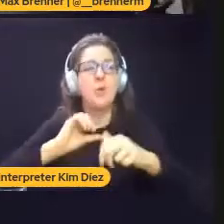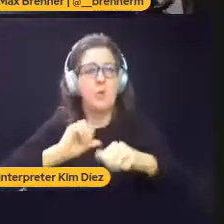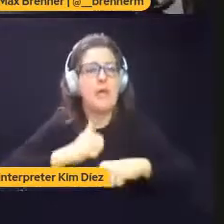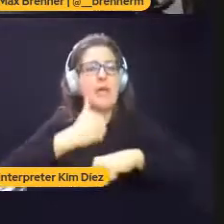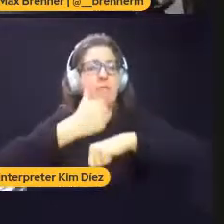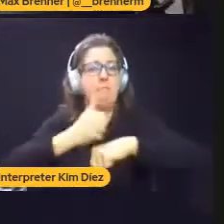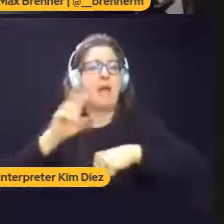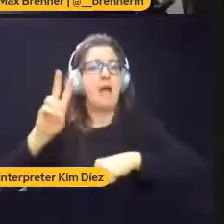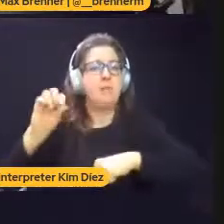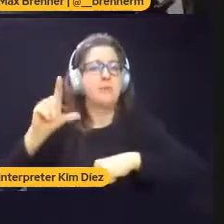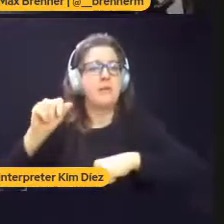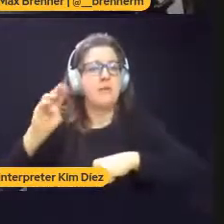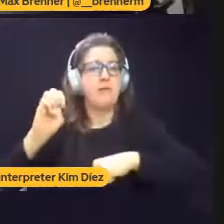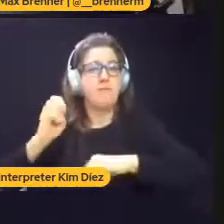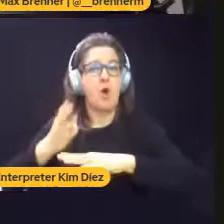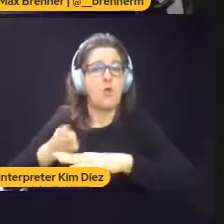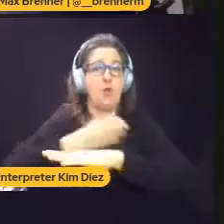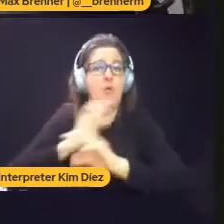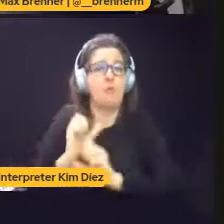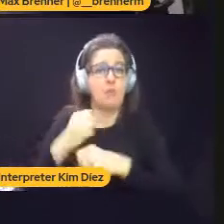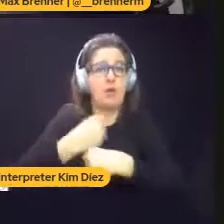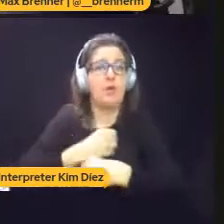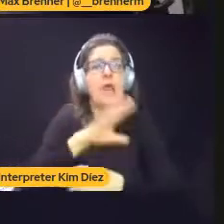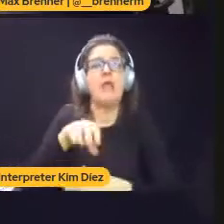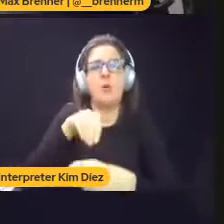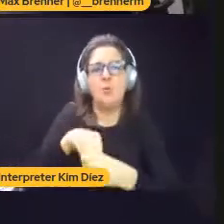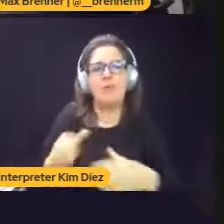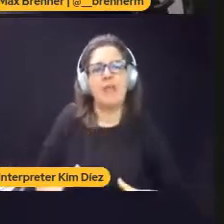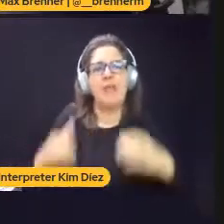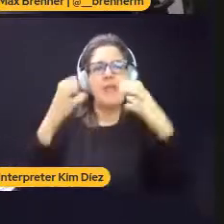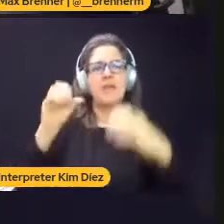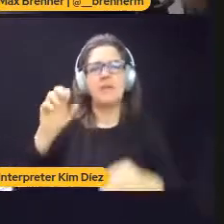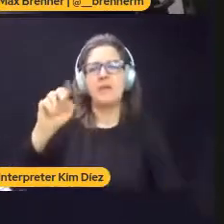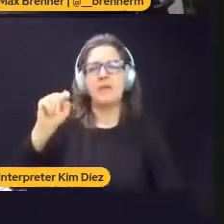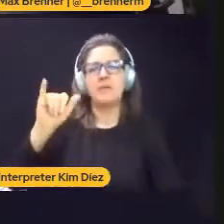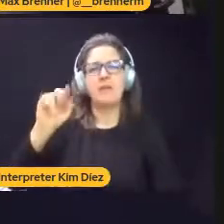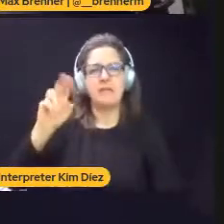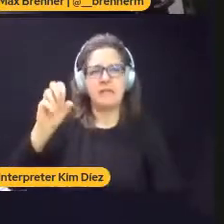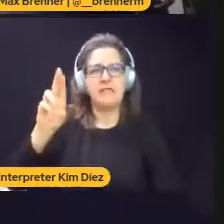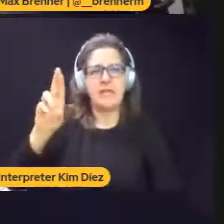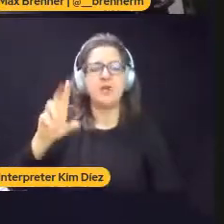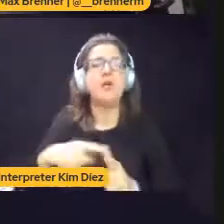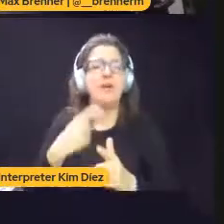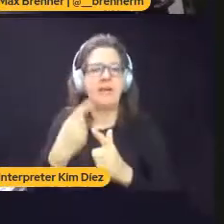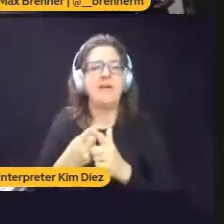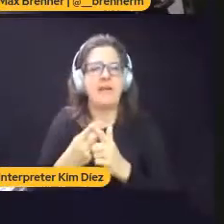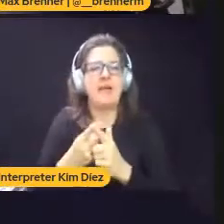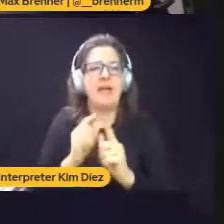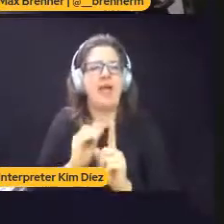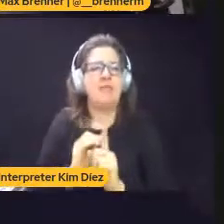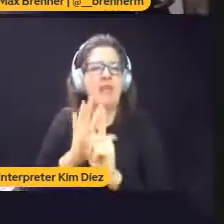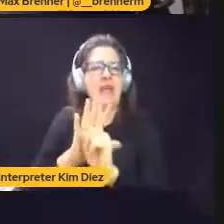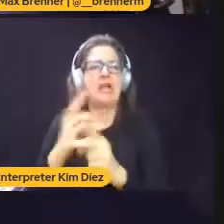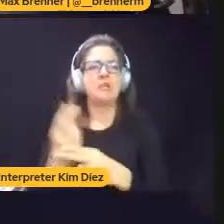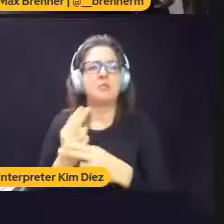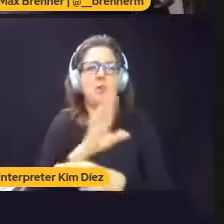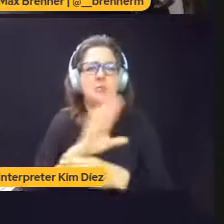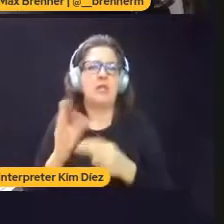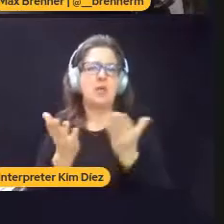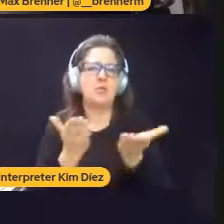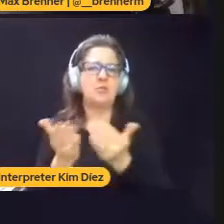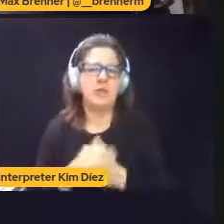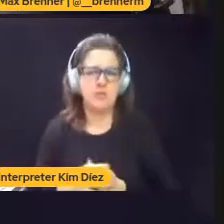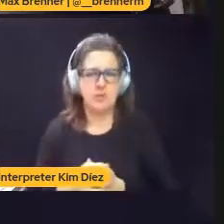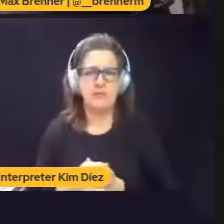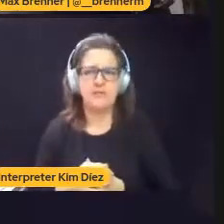pre-created within the container, and then you can expose it using a service.